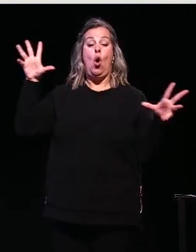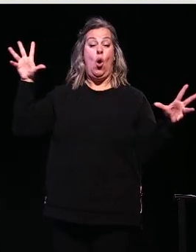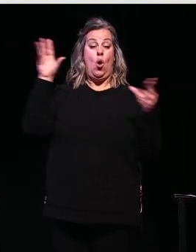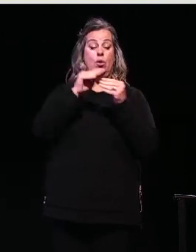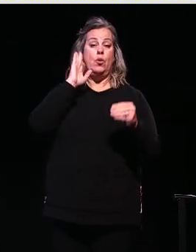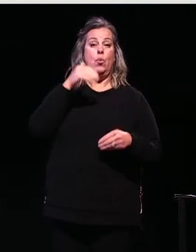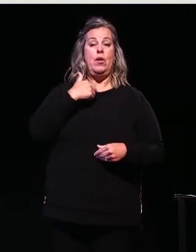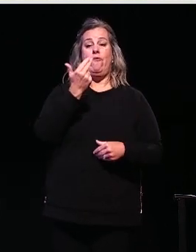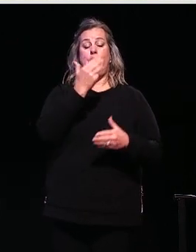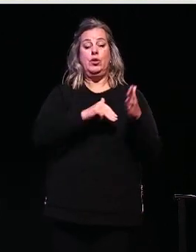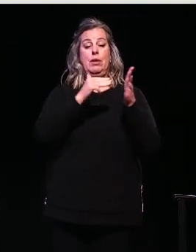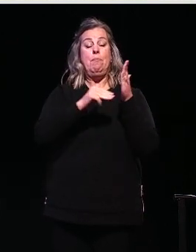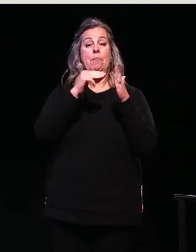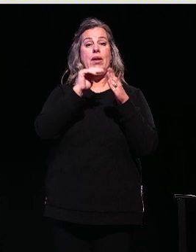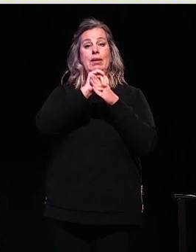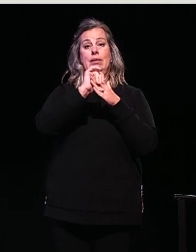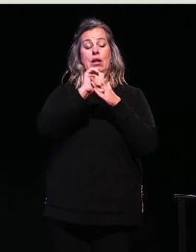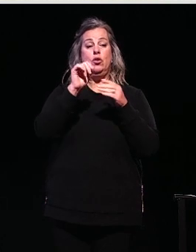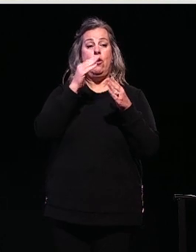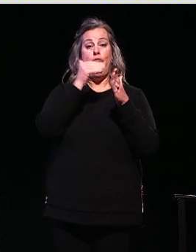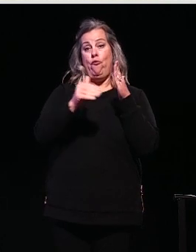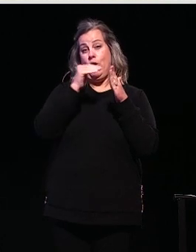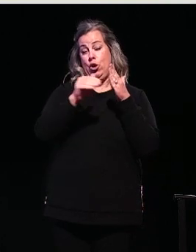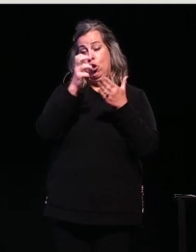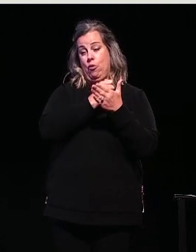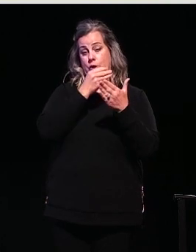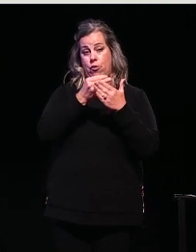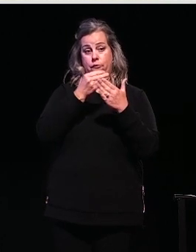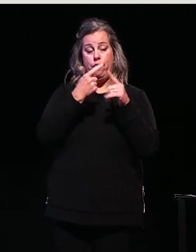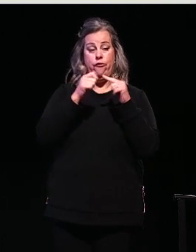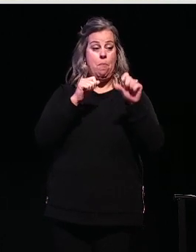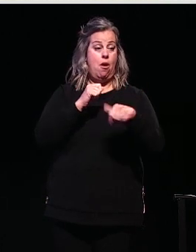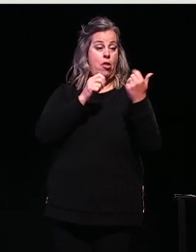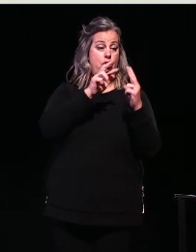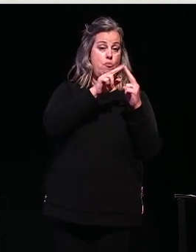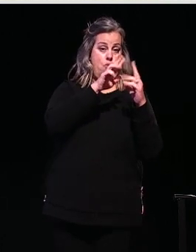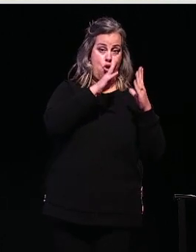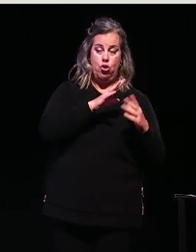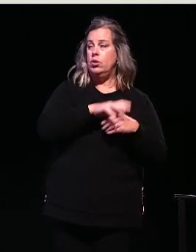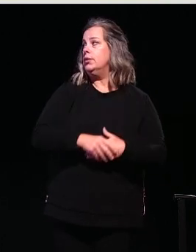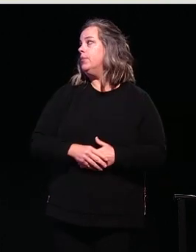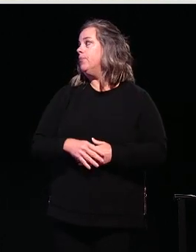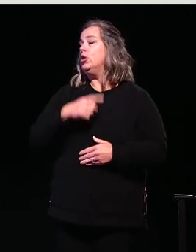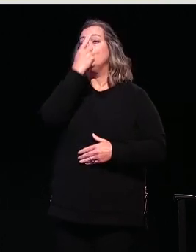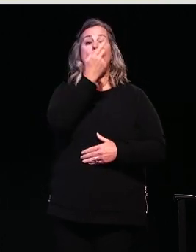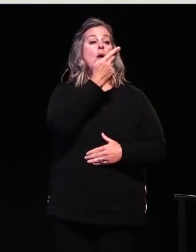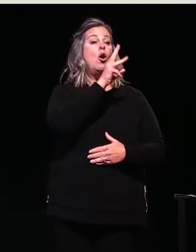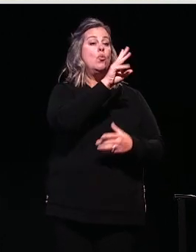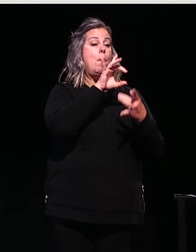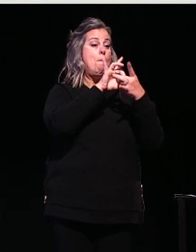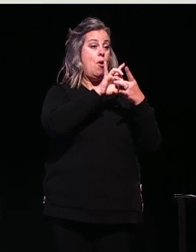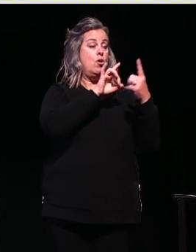recurring revenue by year 4. This is particularly from these hardware partnerships I mentioned. So for instance, one hardware partner came to us. They